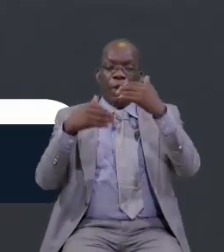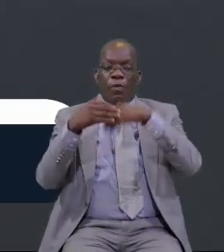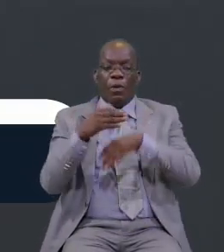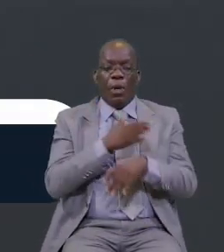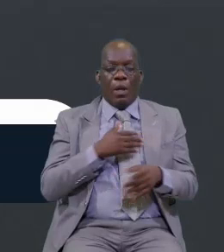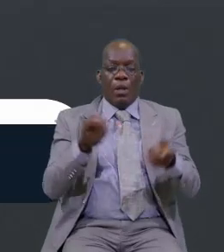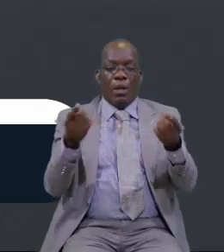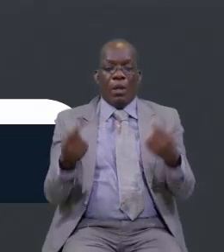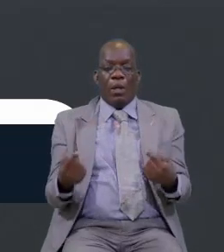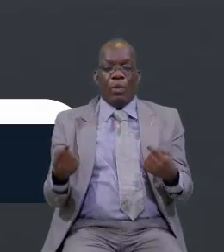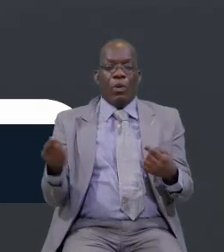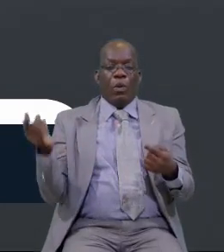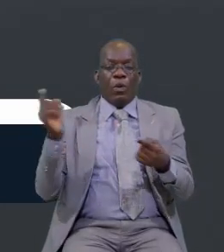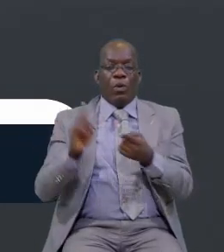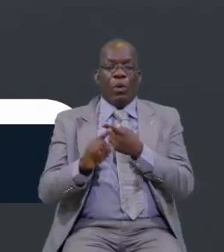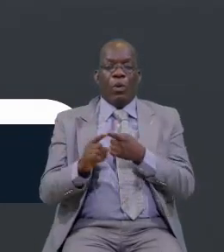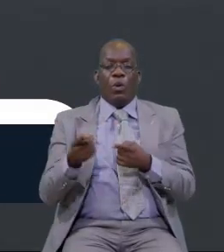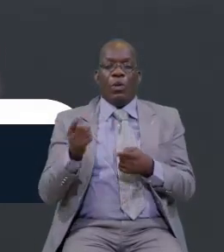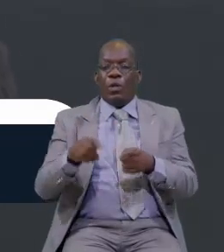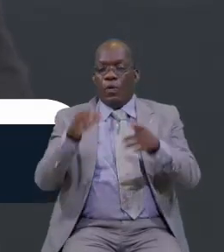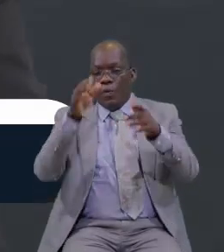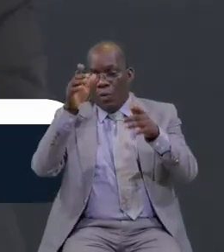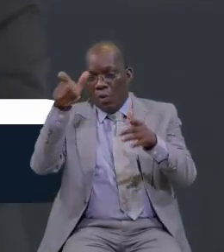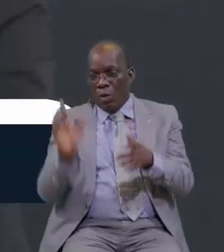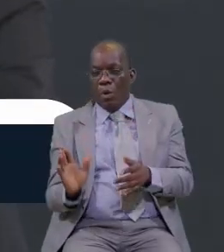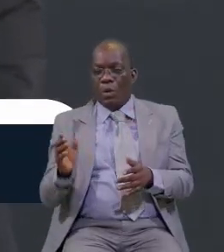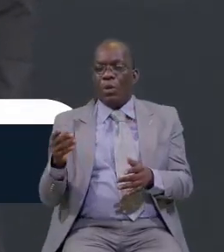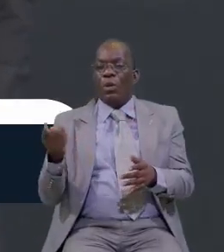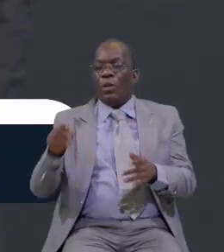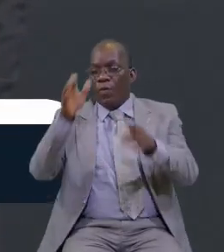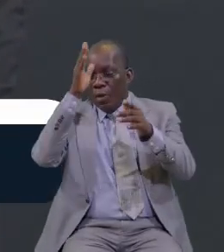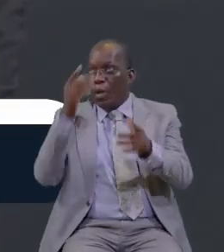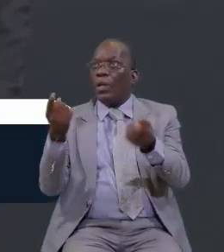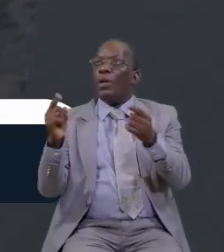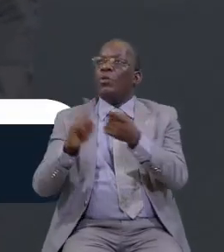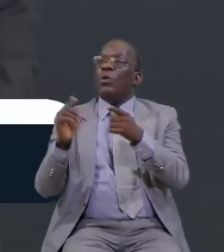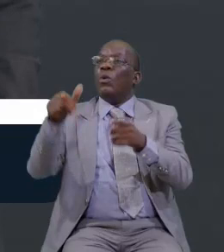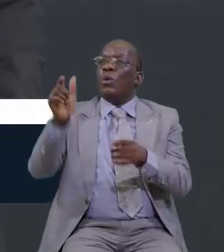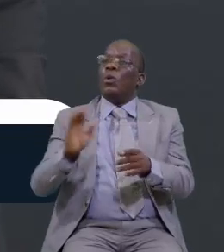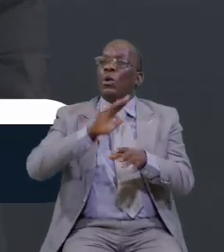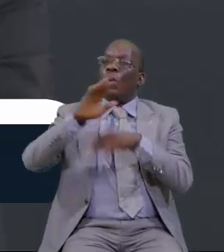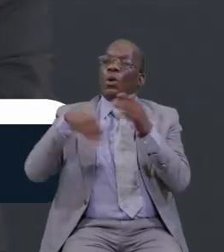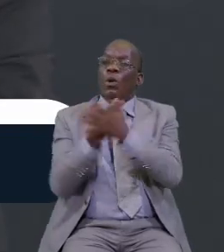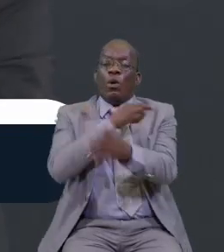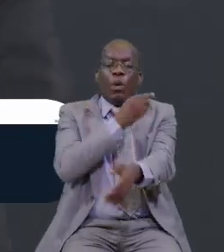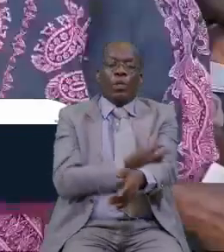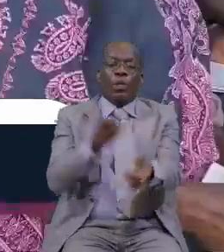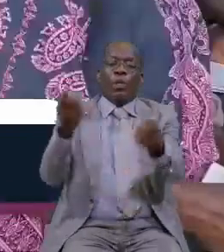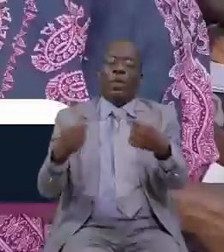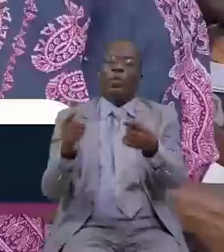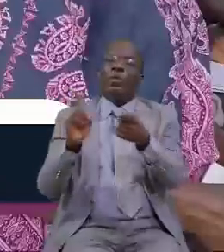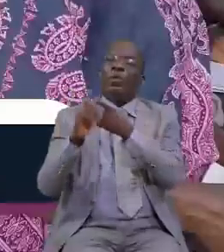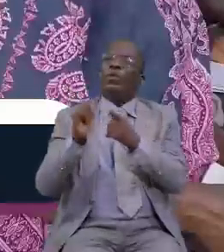the Father, came to God the Almighty, came to the Ancient of Days,